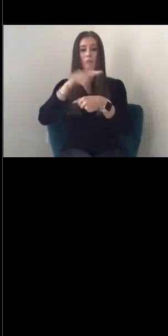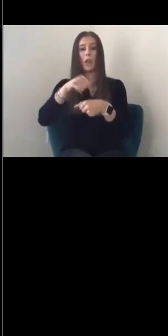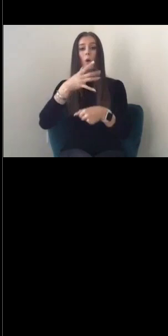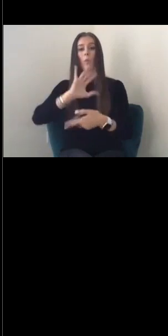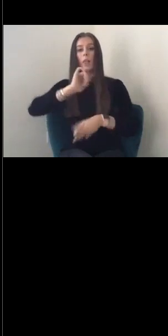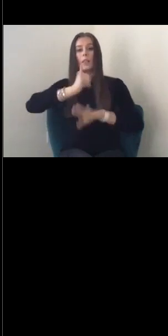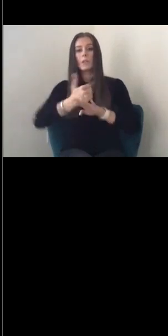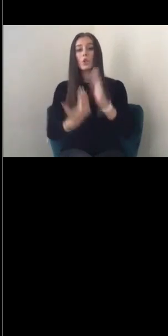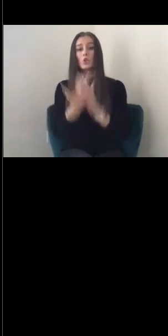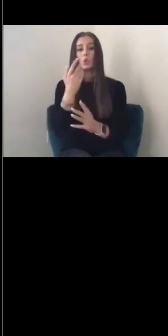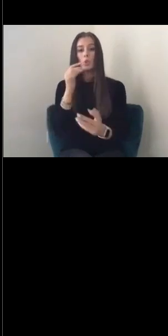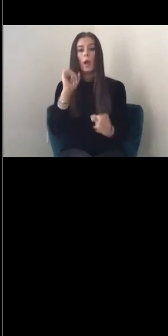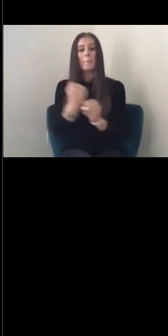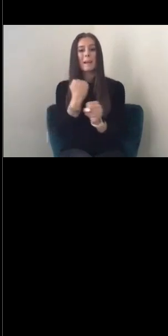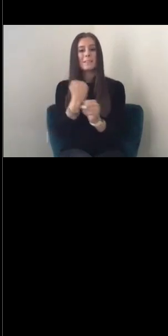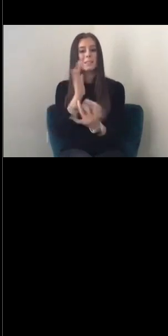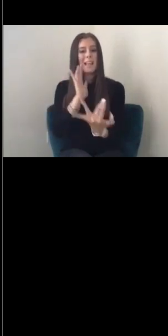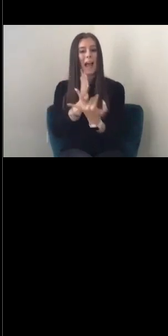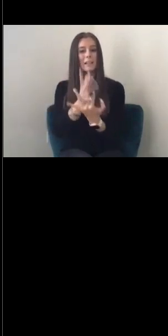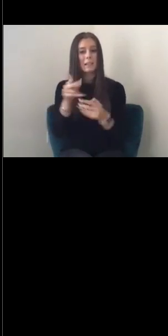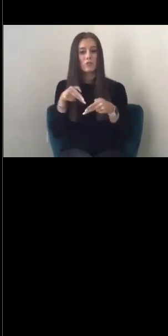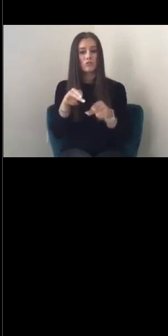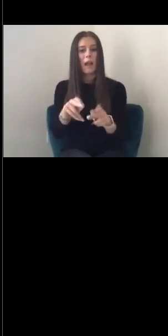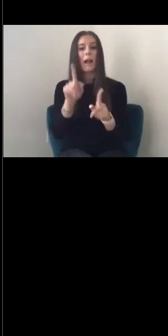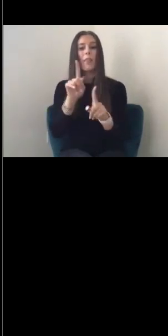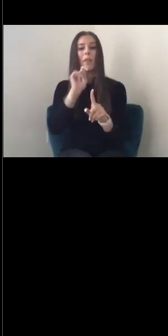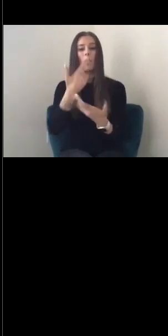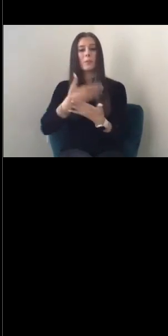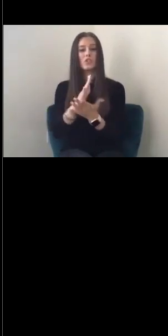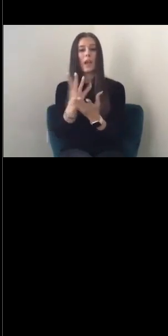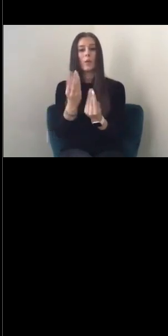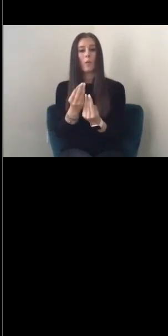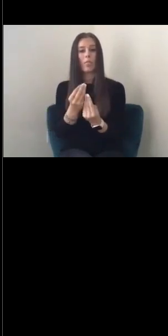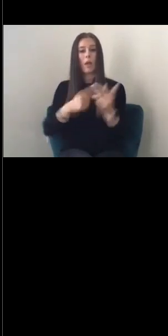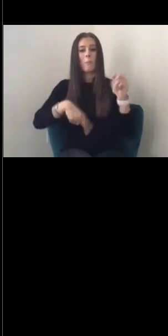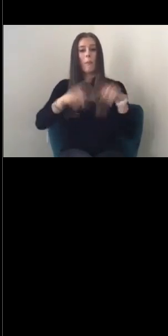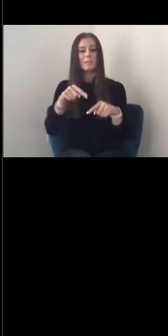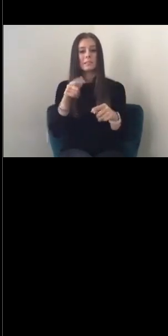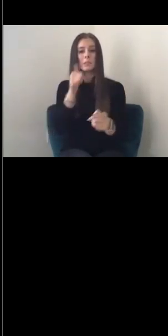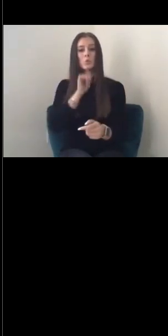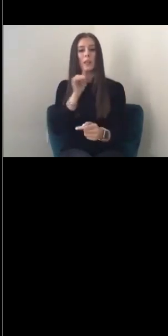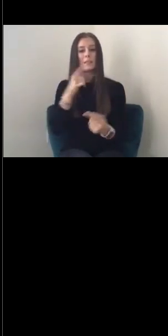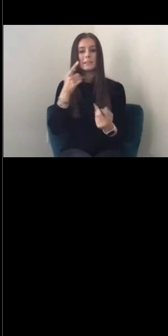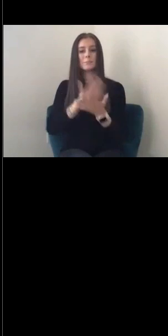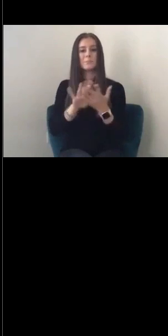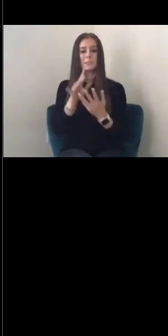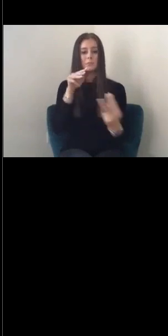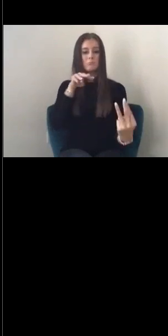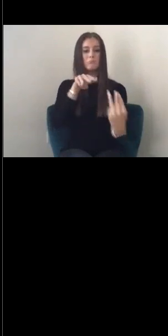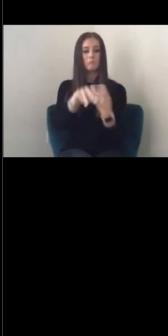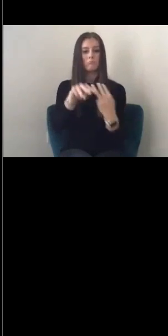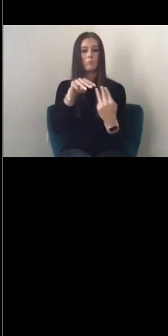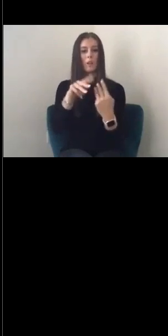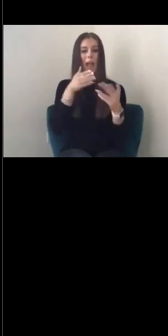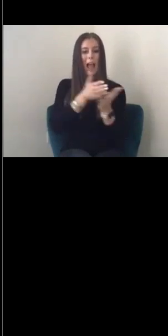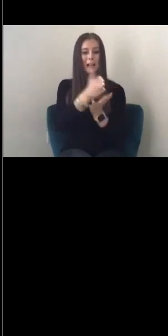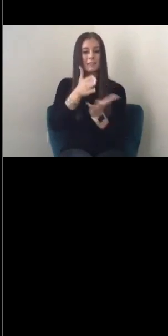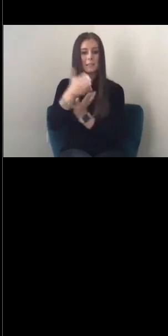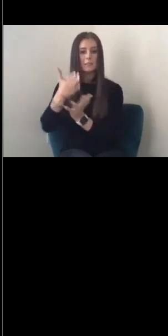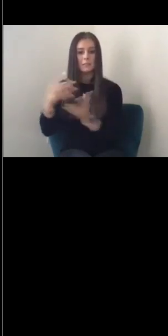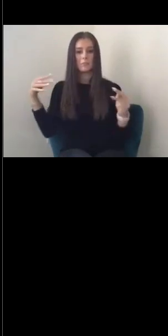maintenance access track, which will be shared with a multi-utility diversion corridor north of Thames Chase Forest